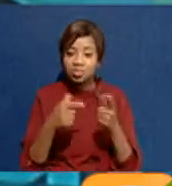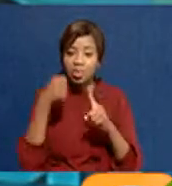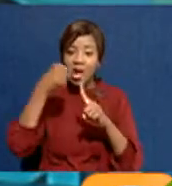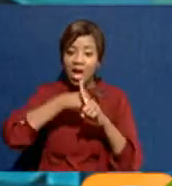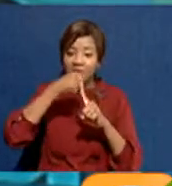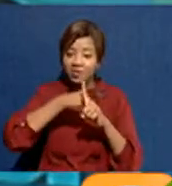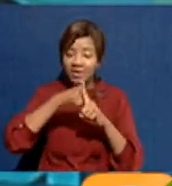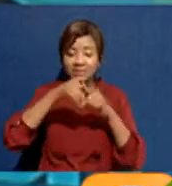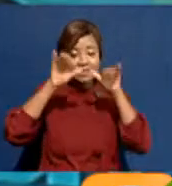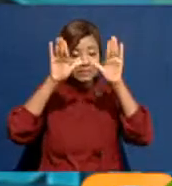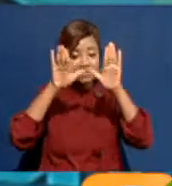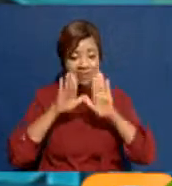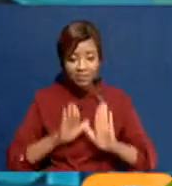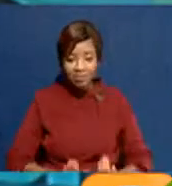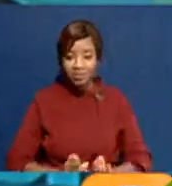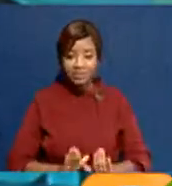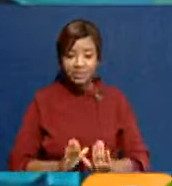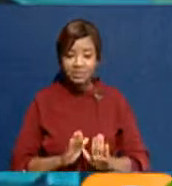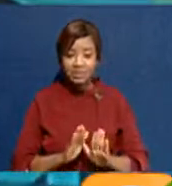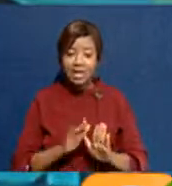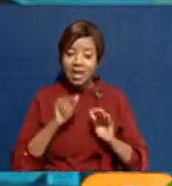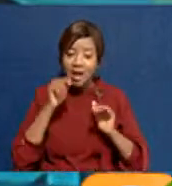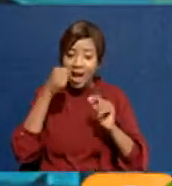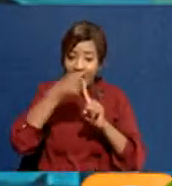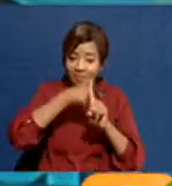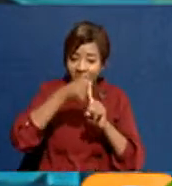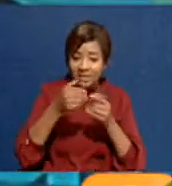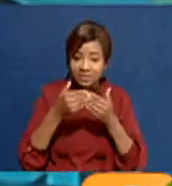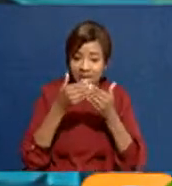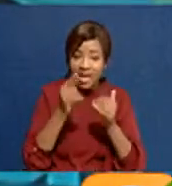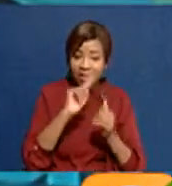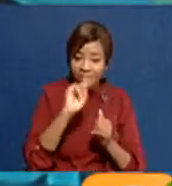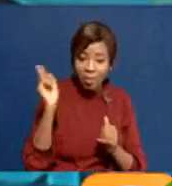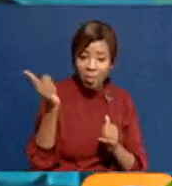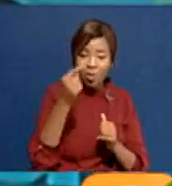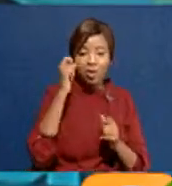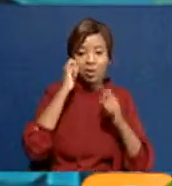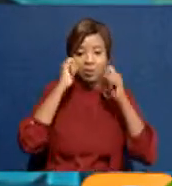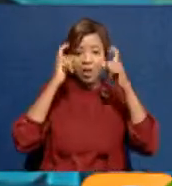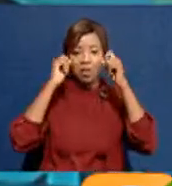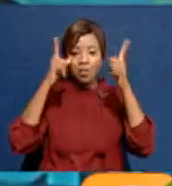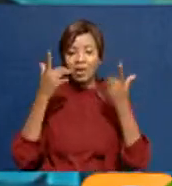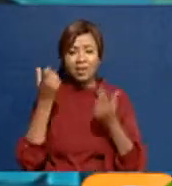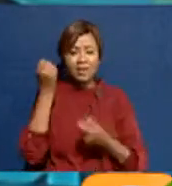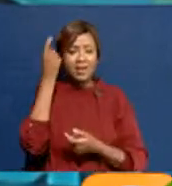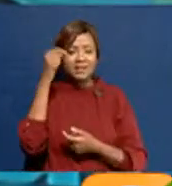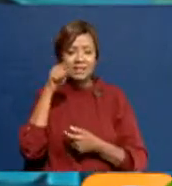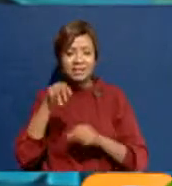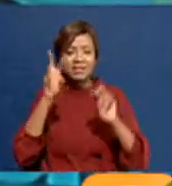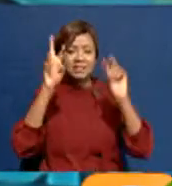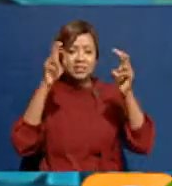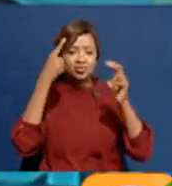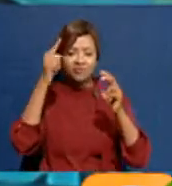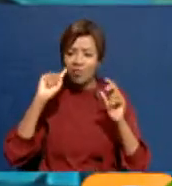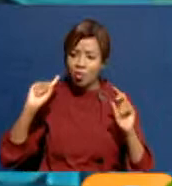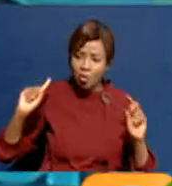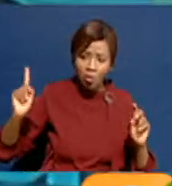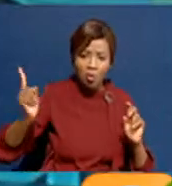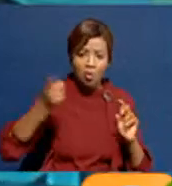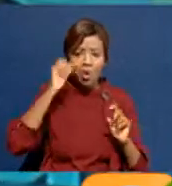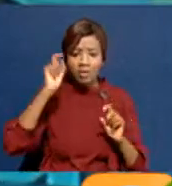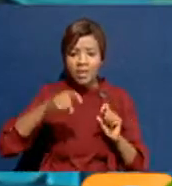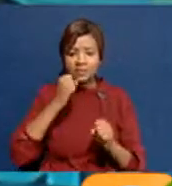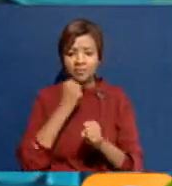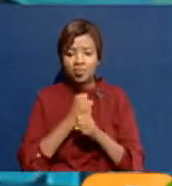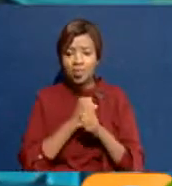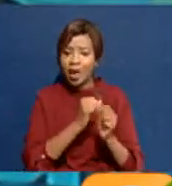key, making this an issue for everyone, not just an issue for the First Lady, not just an issue for the mothers out there,